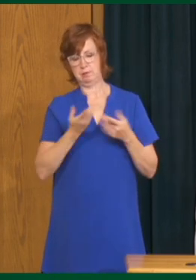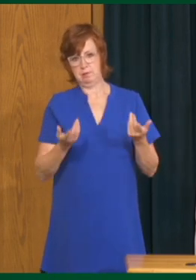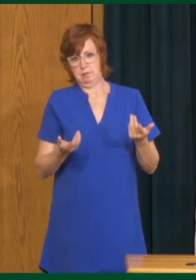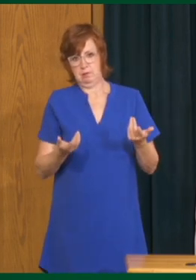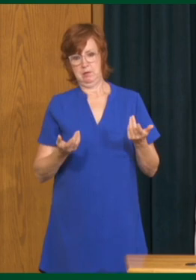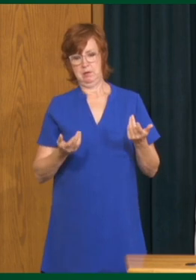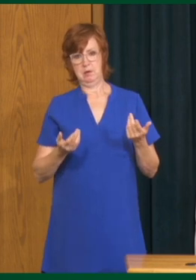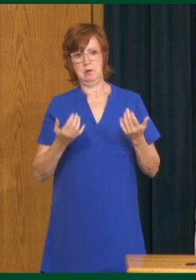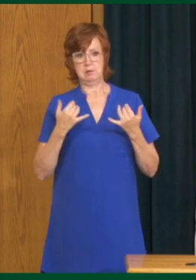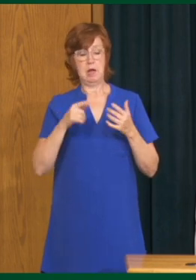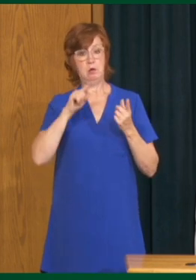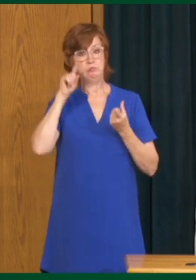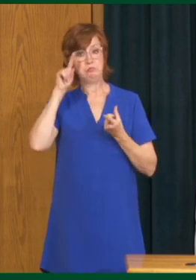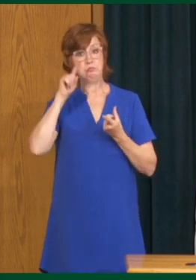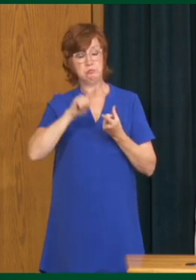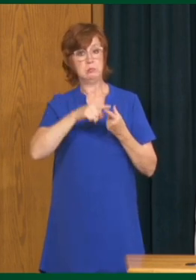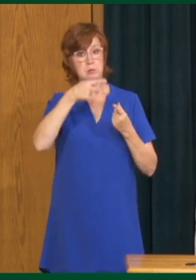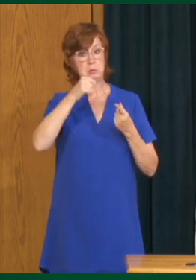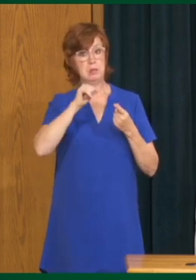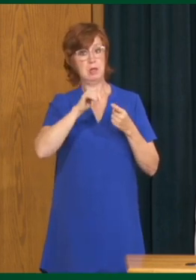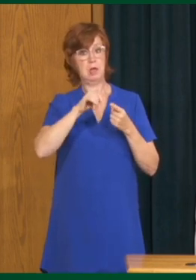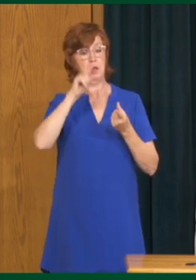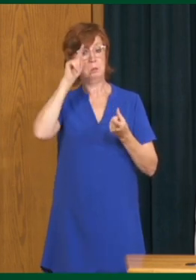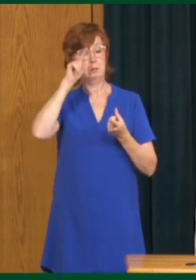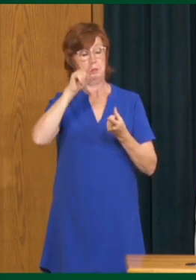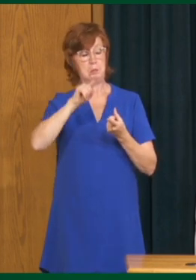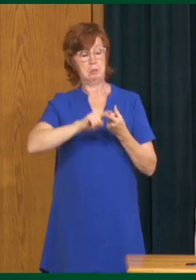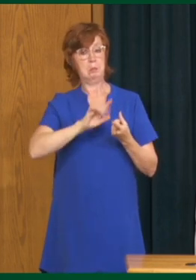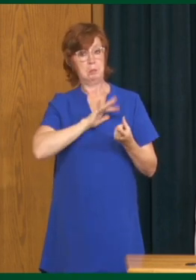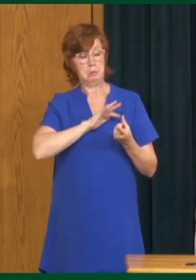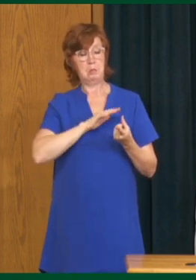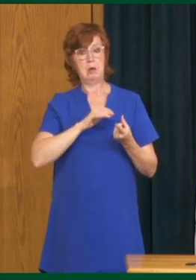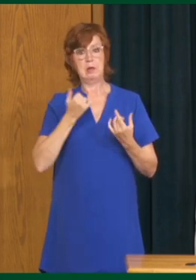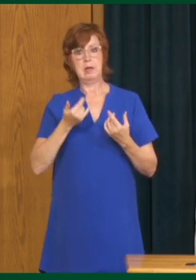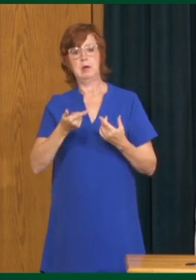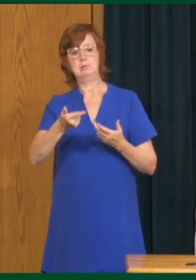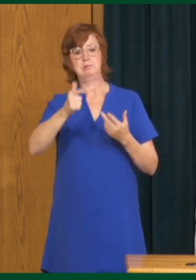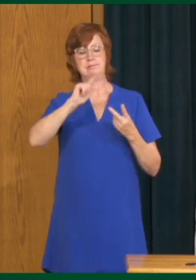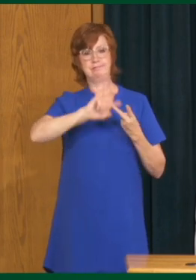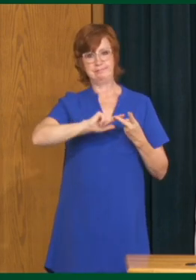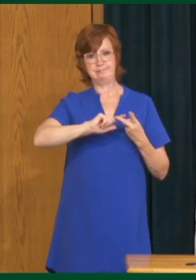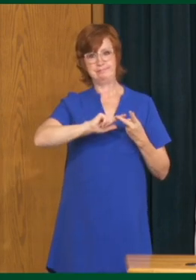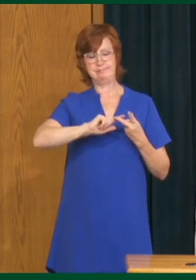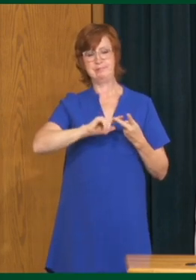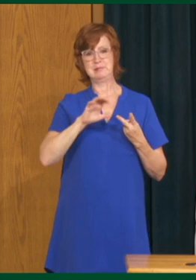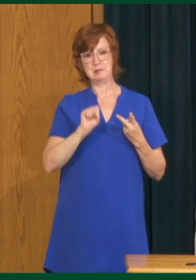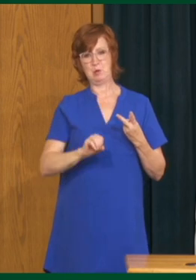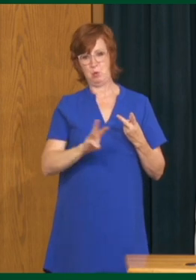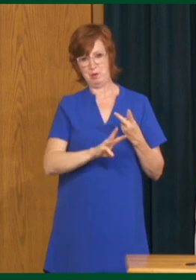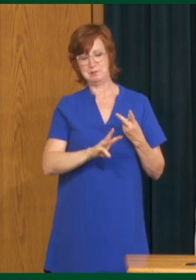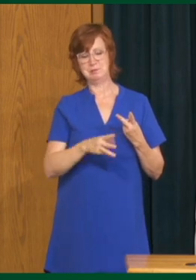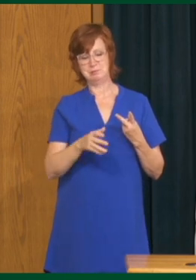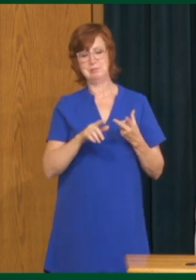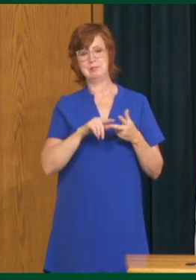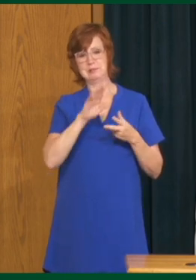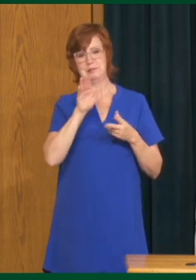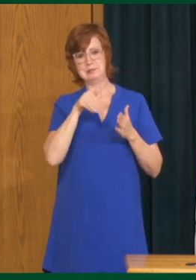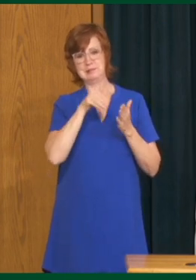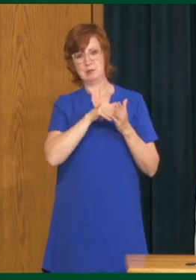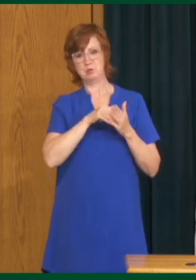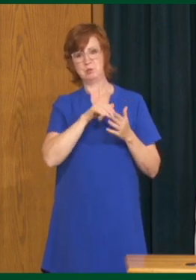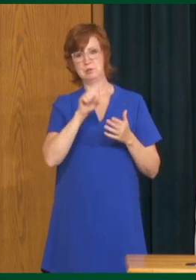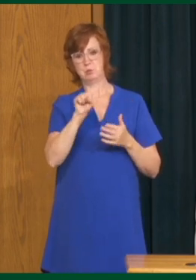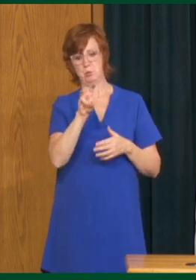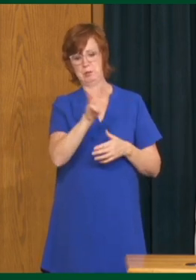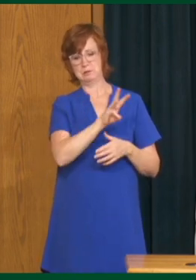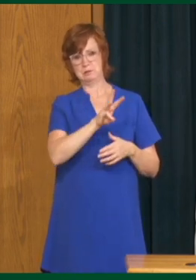area. Now there's a need for some awareness in the southwest and central area. But at the end of the day, anywhere in Saskatchewan, I think we